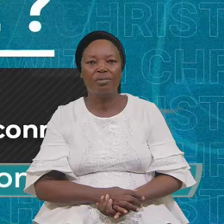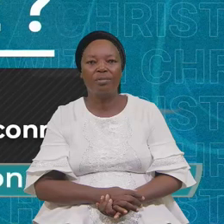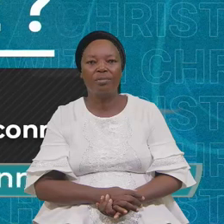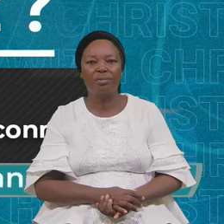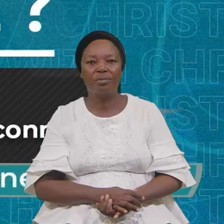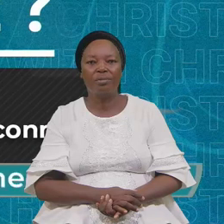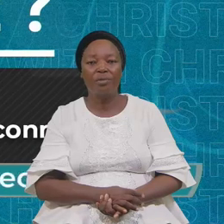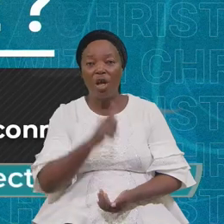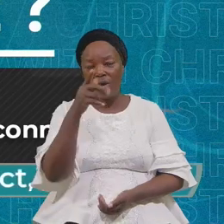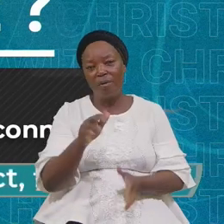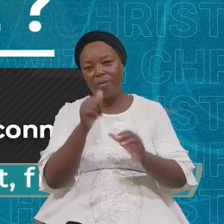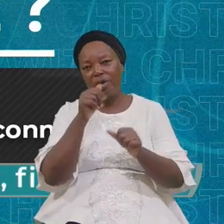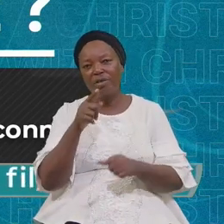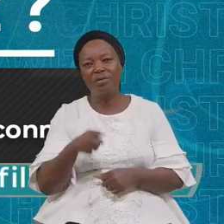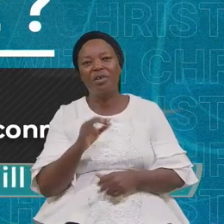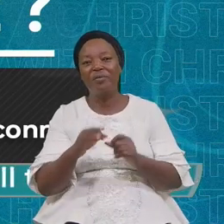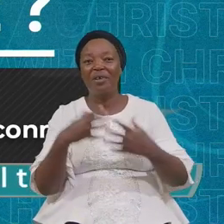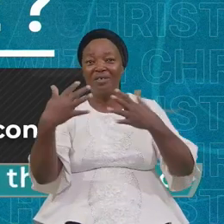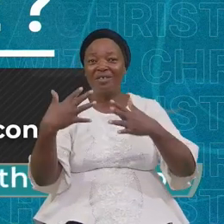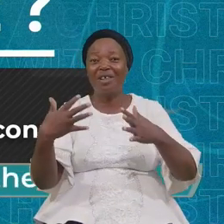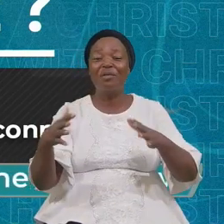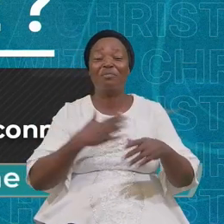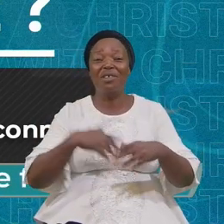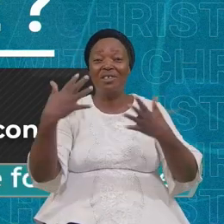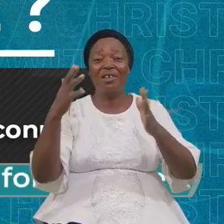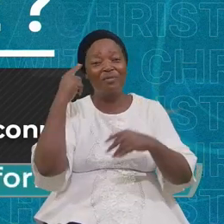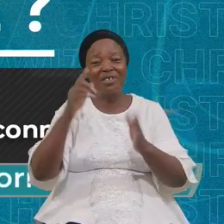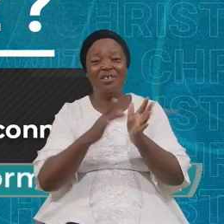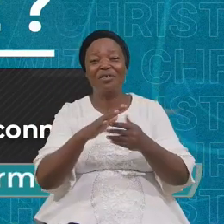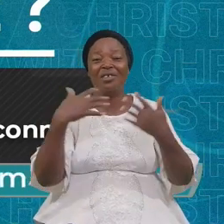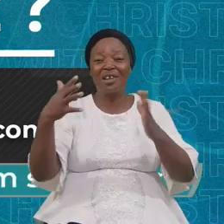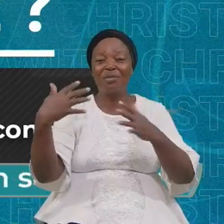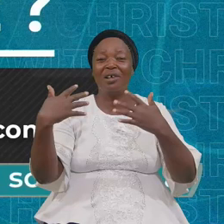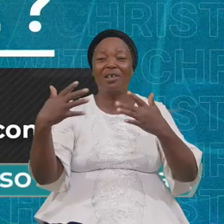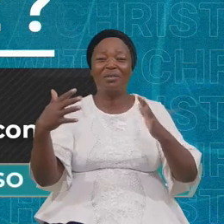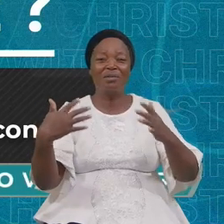God bless you. If you are clapping, clap unto Jesus.